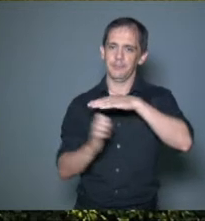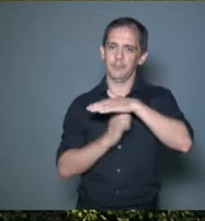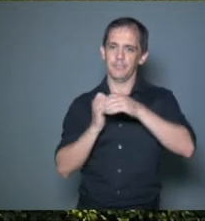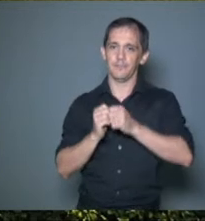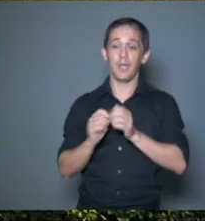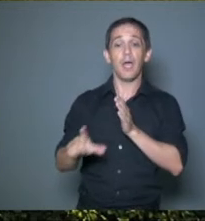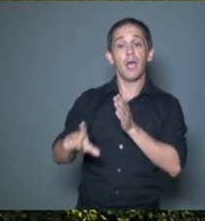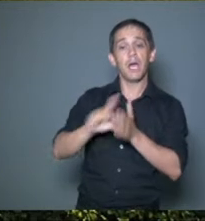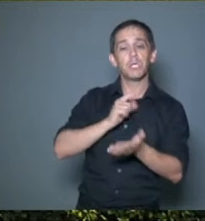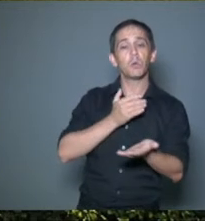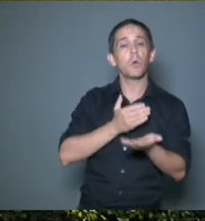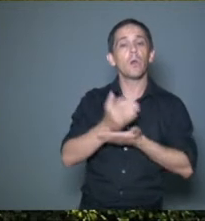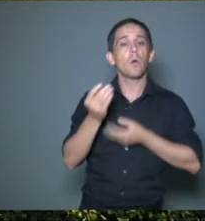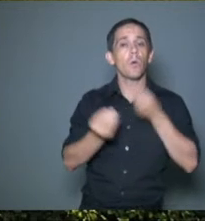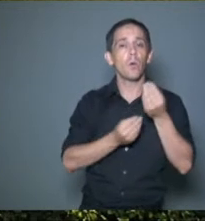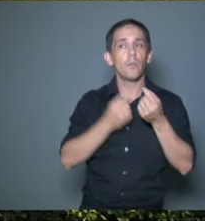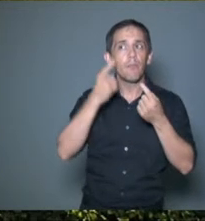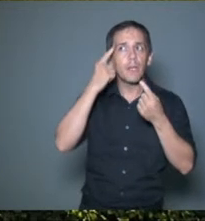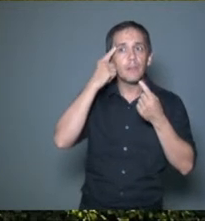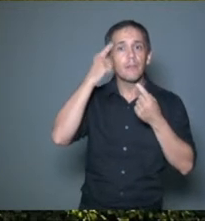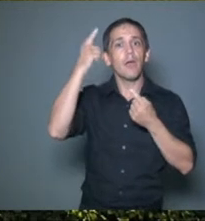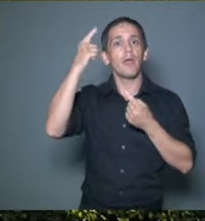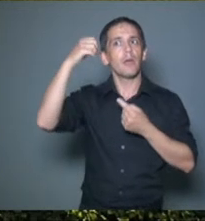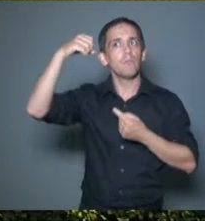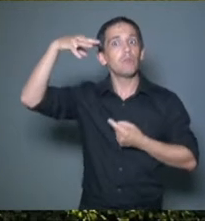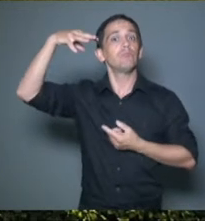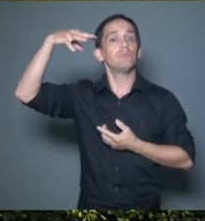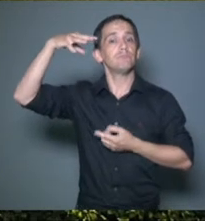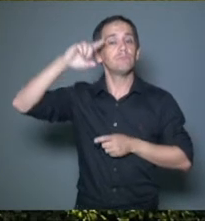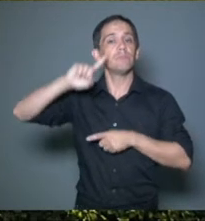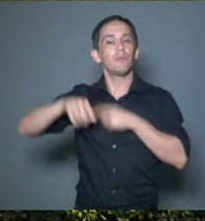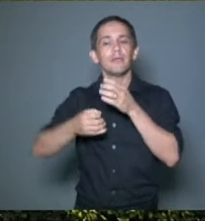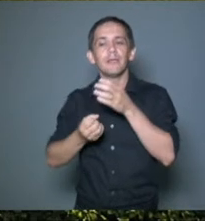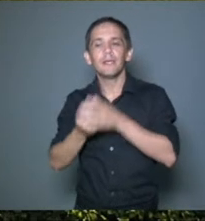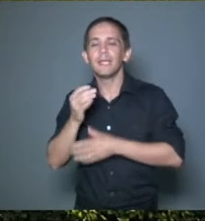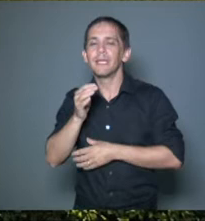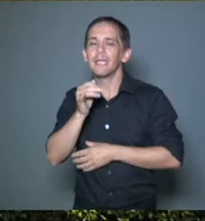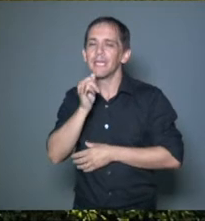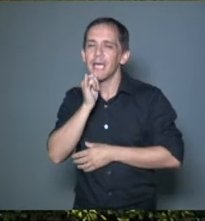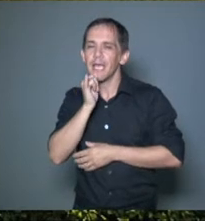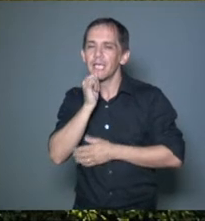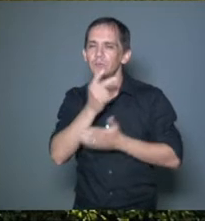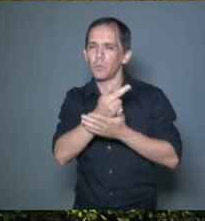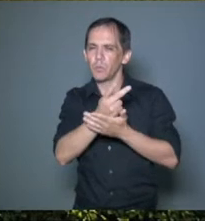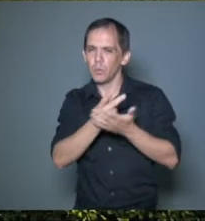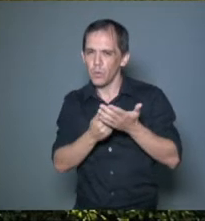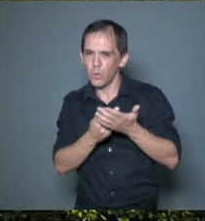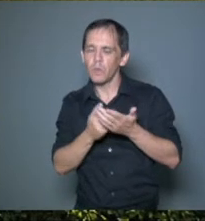is started as an idea and a prototype, and then they were scaled up,